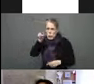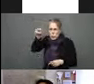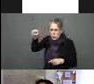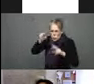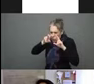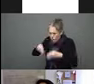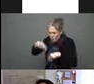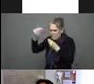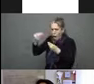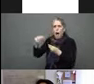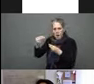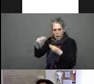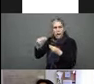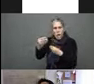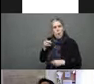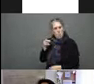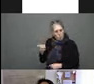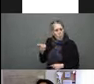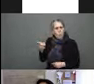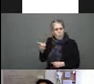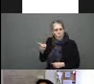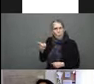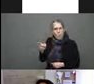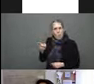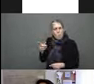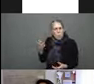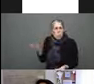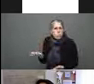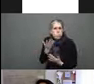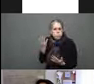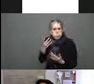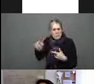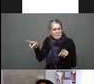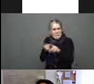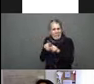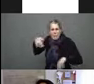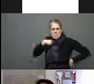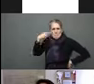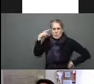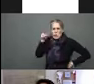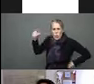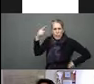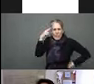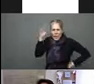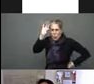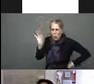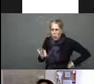this. And I, I'm wondering about what, like, what's your take on this, but do you expect,